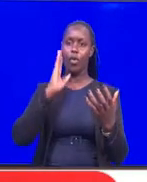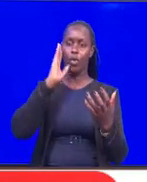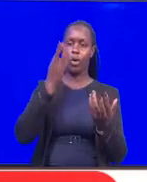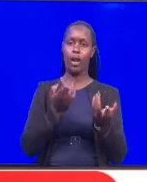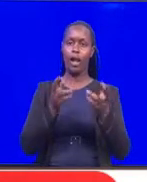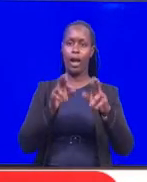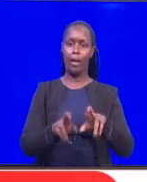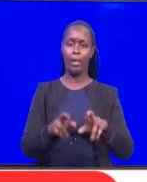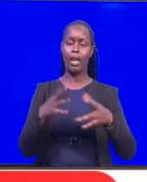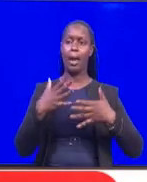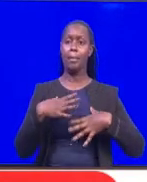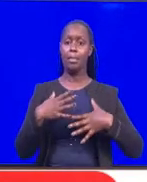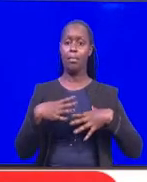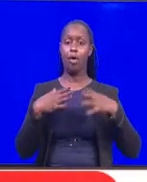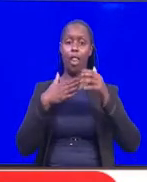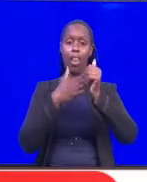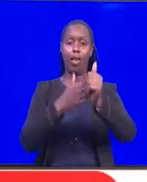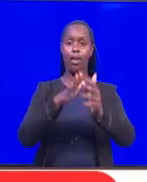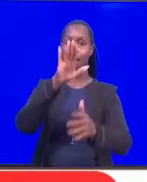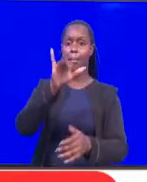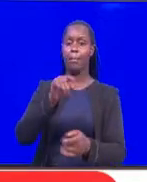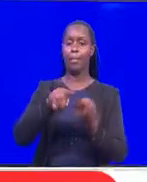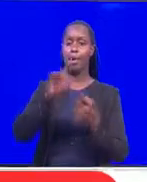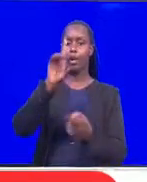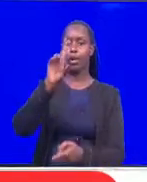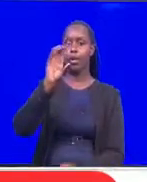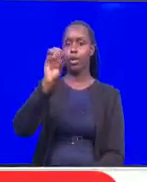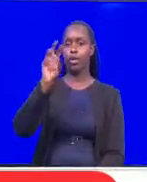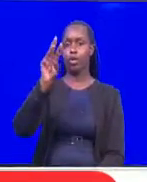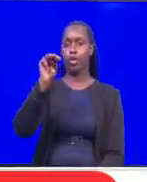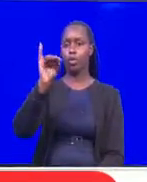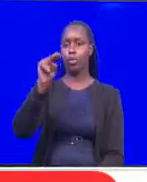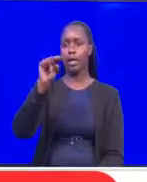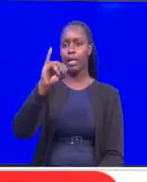horrified residents, led by Dominic Murigi, said that